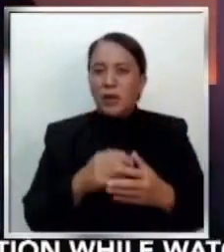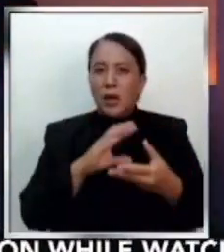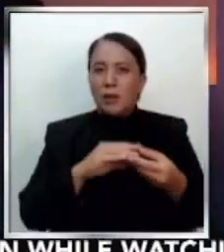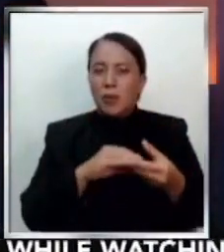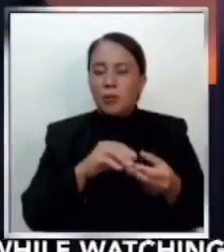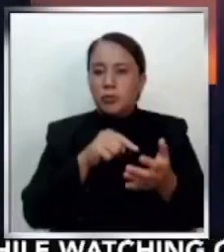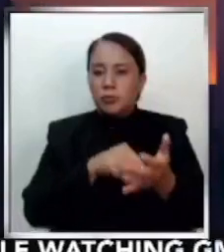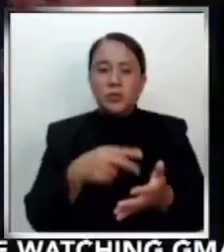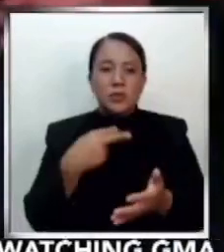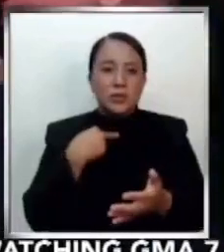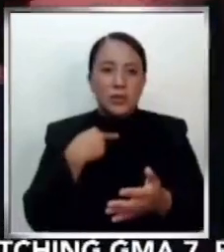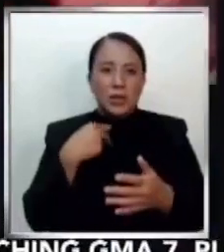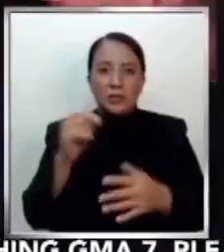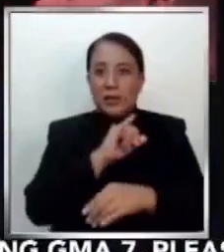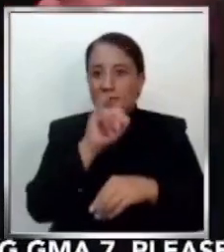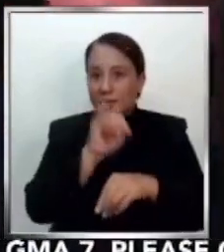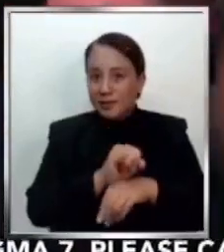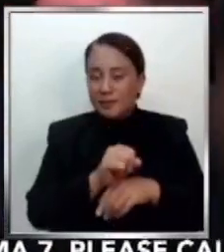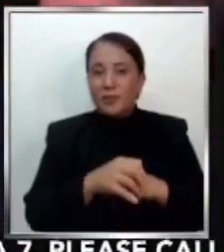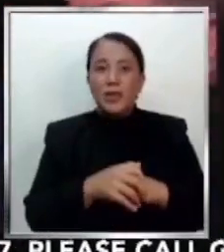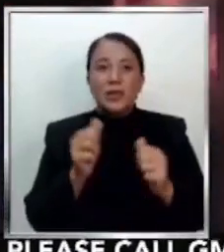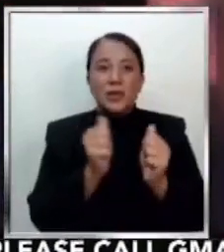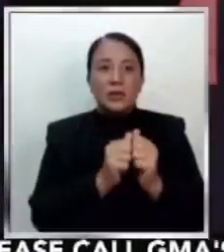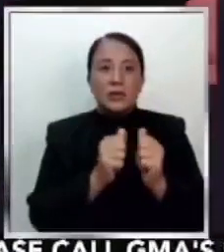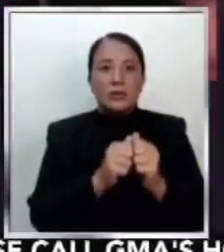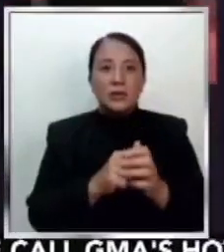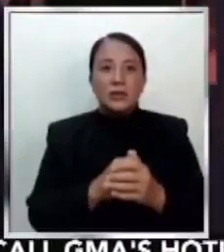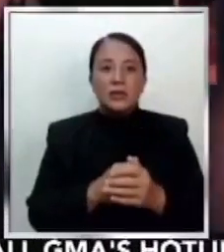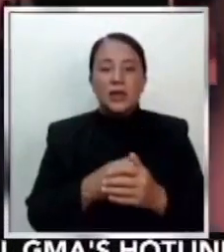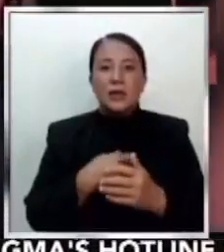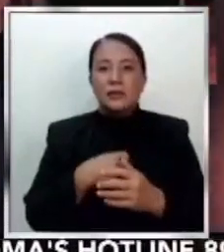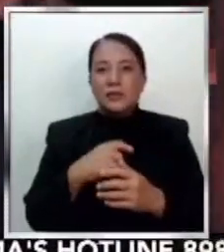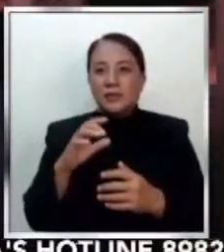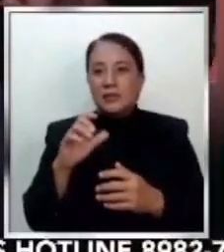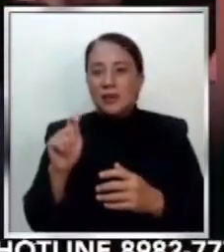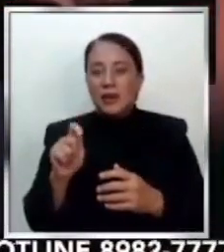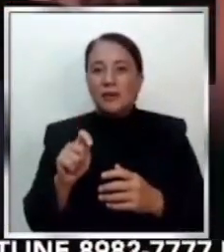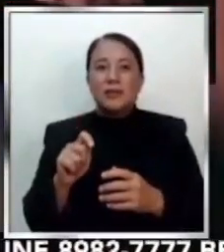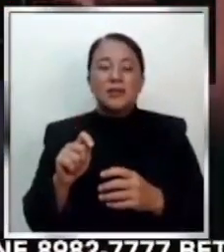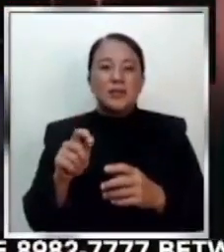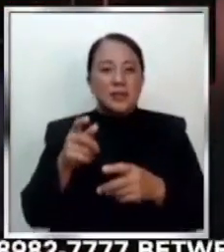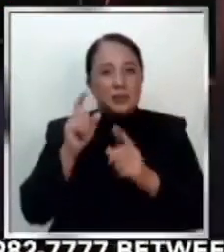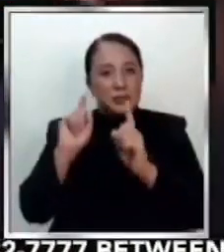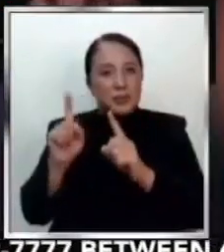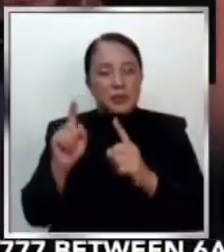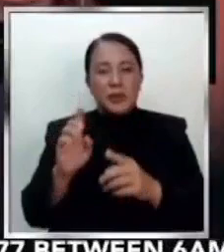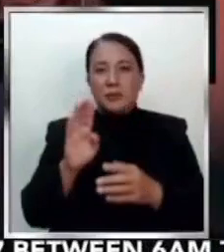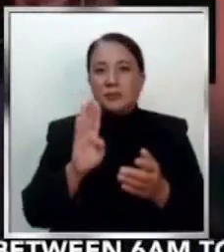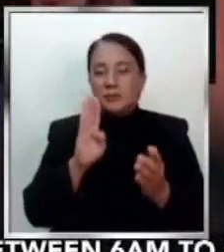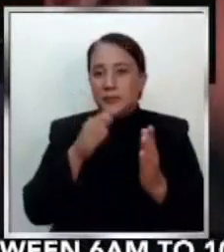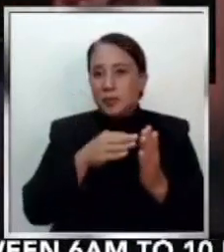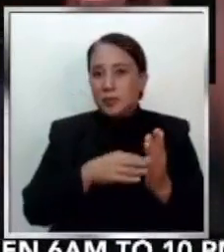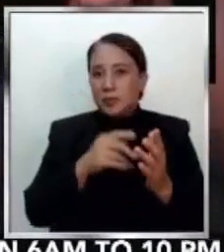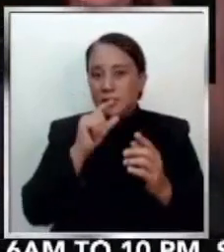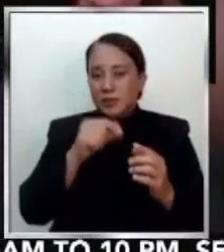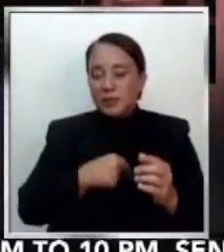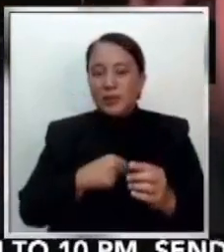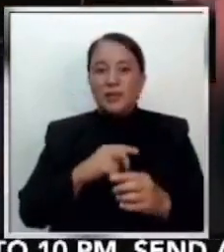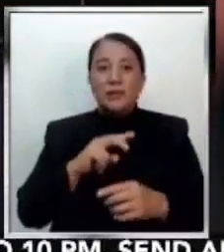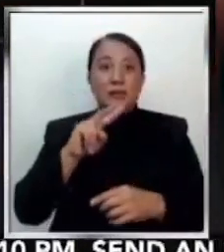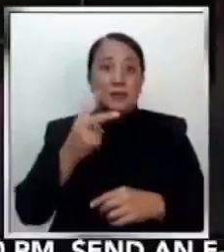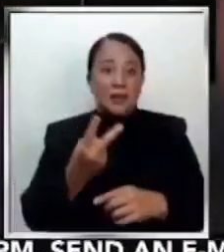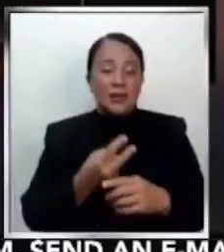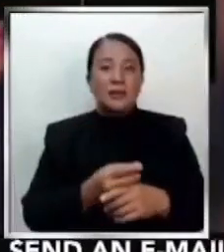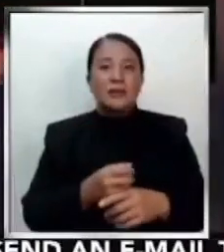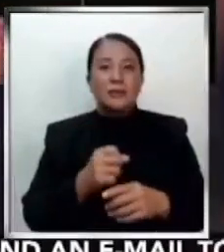sa isang isla, kasamang isang toilet attendant at billionaire guests. Ito na ang ikalawang Palm Door para sa Swedish director nitong si